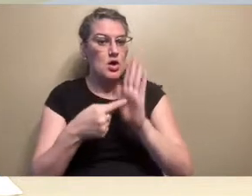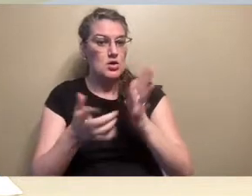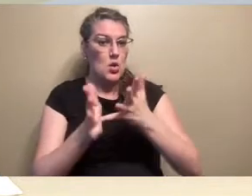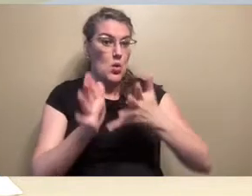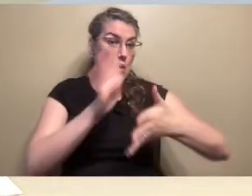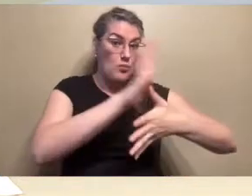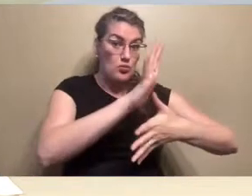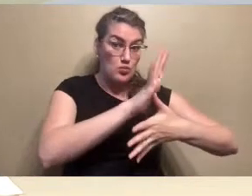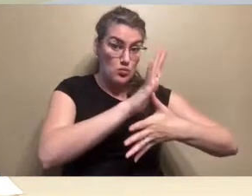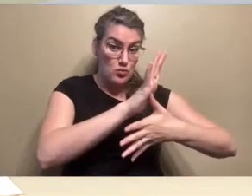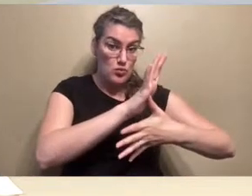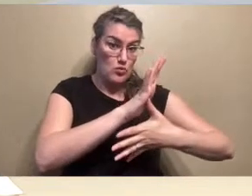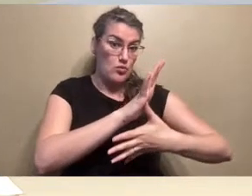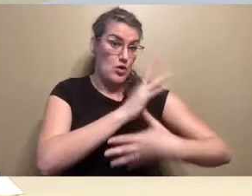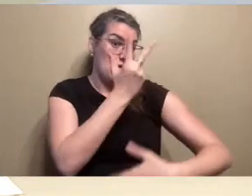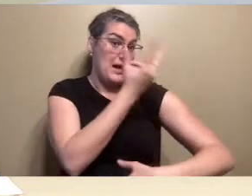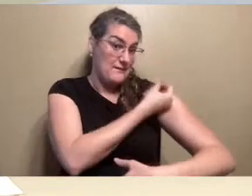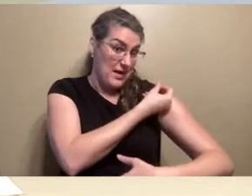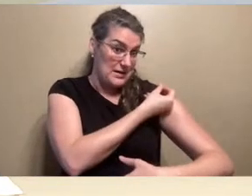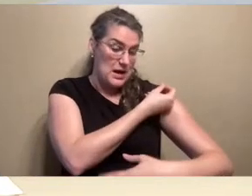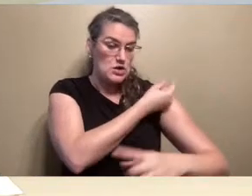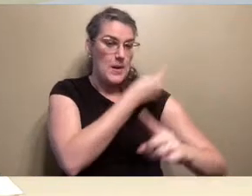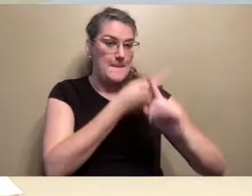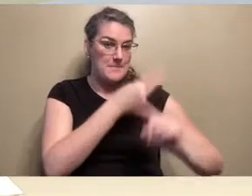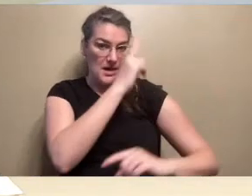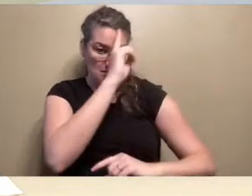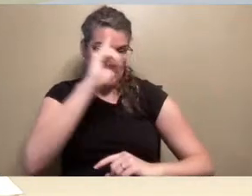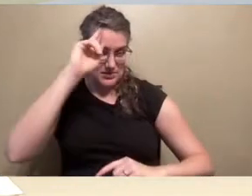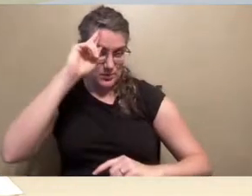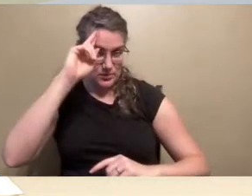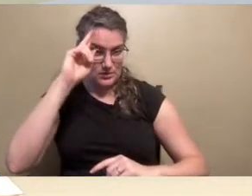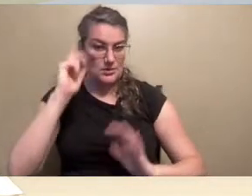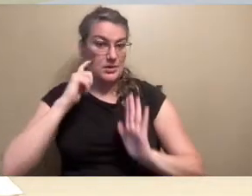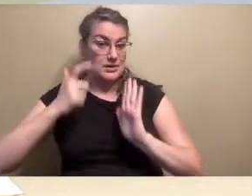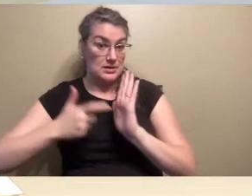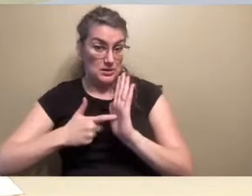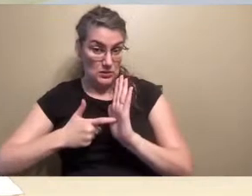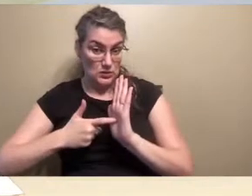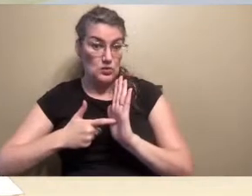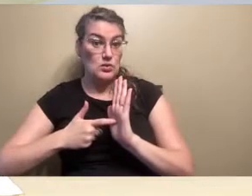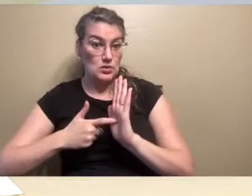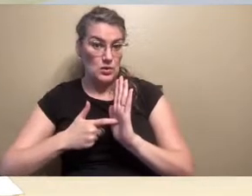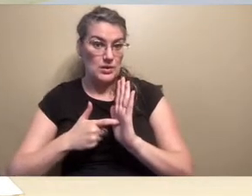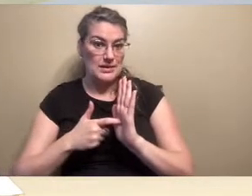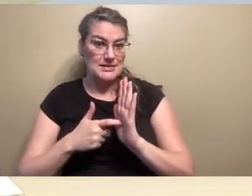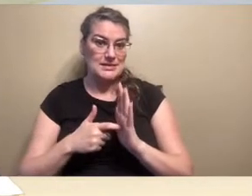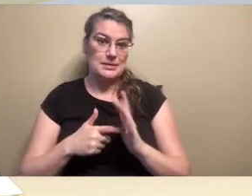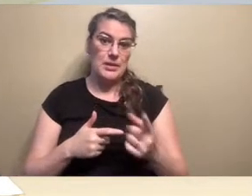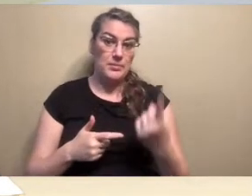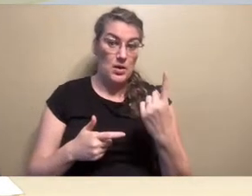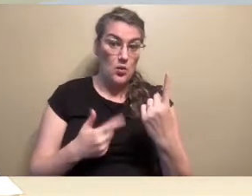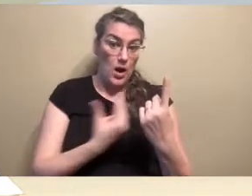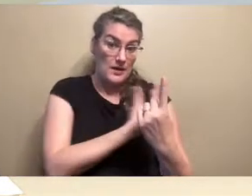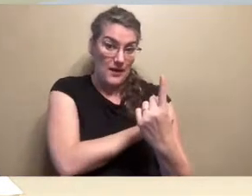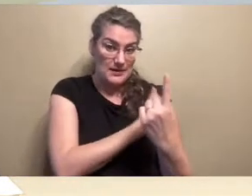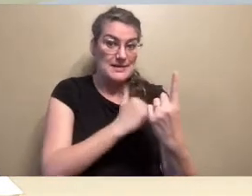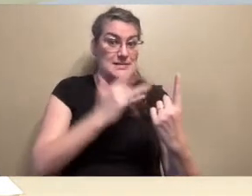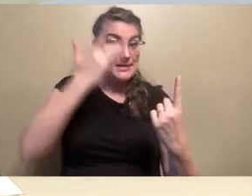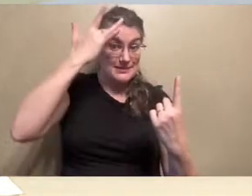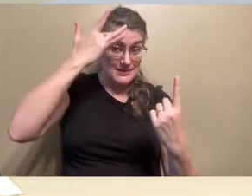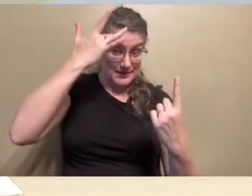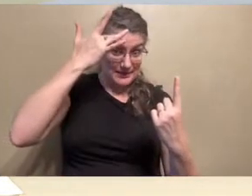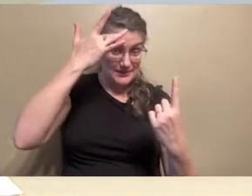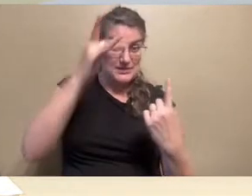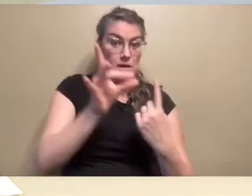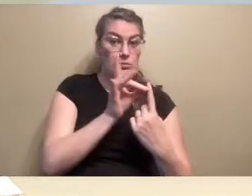and hospitalizations because they're obviously seeing the correlation between some vaccinated are getting sick and being able to